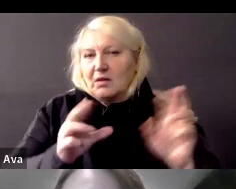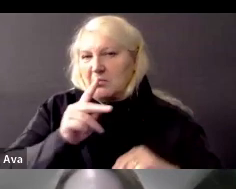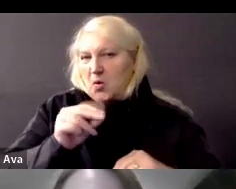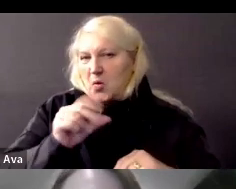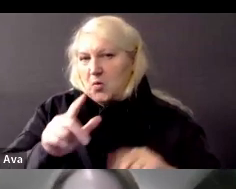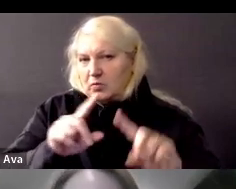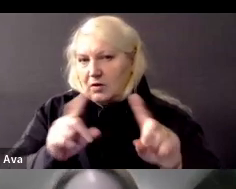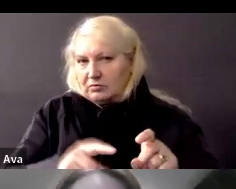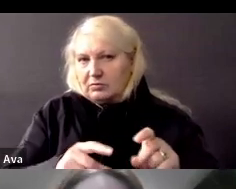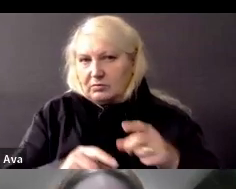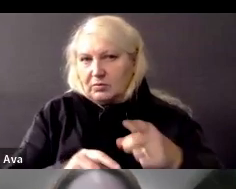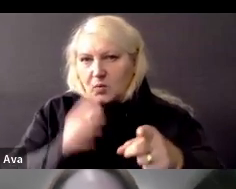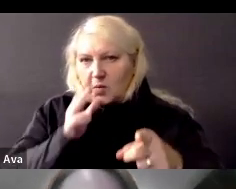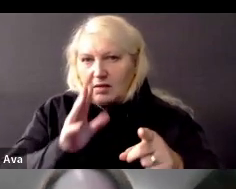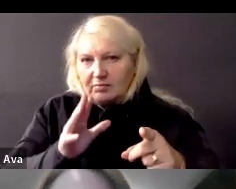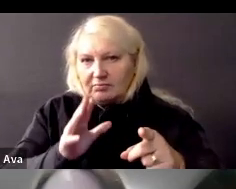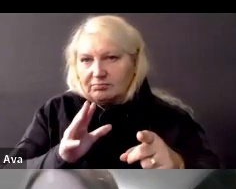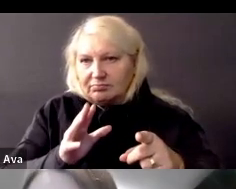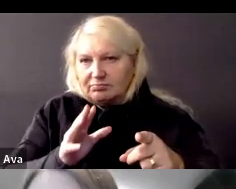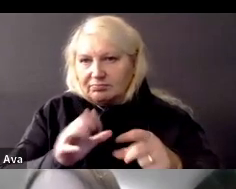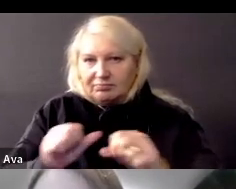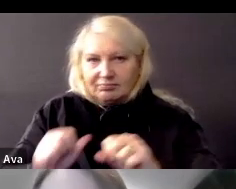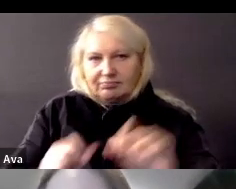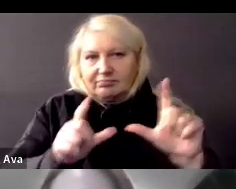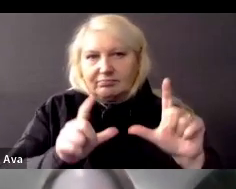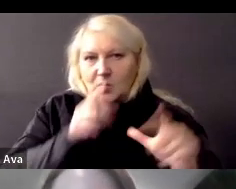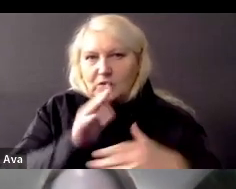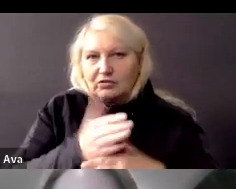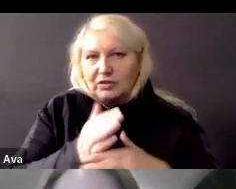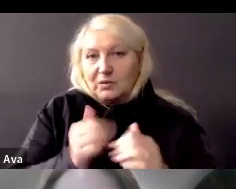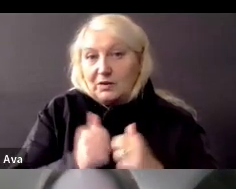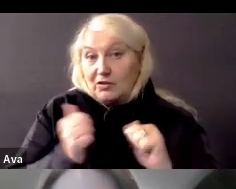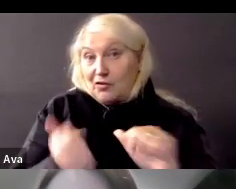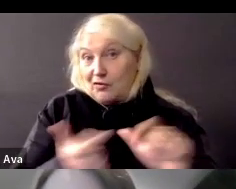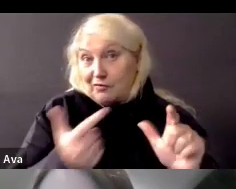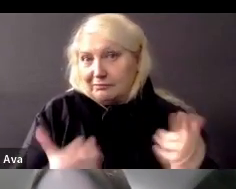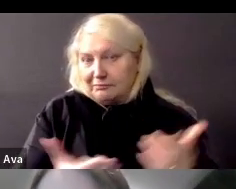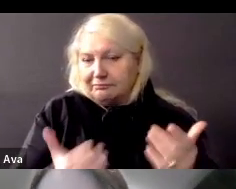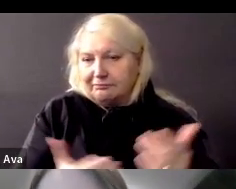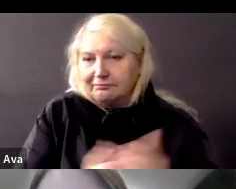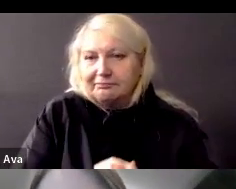going to, I guess, share with everybody in the audience.